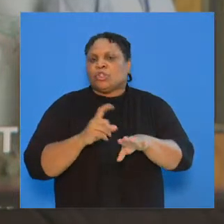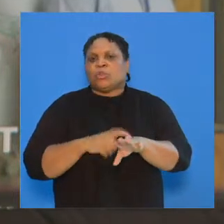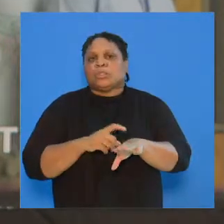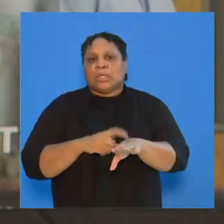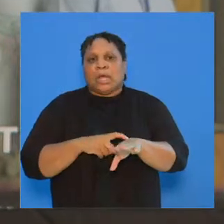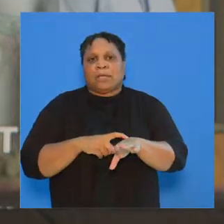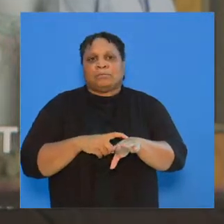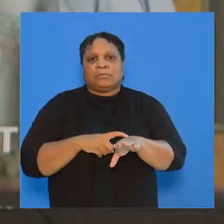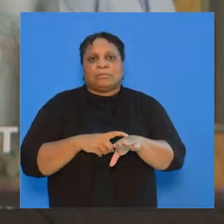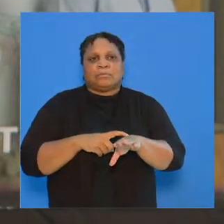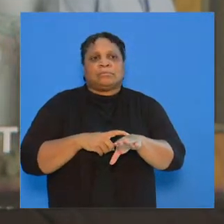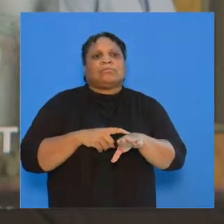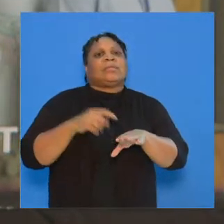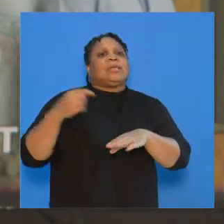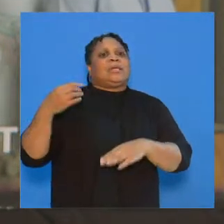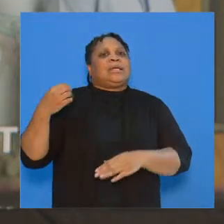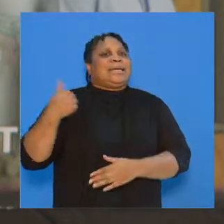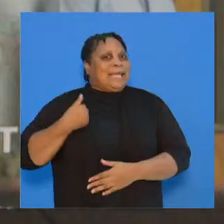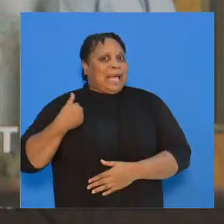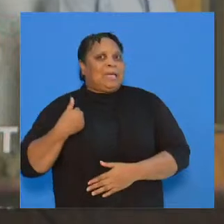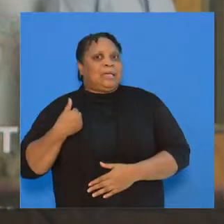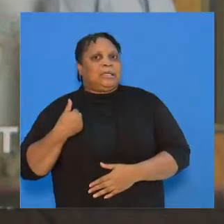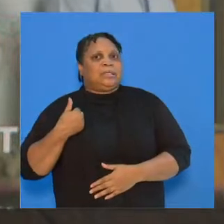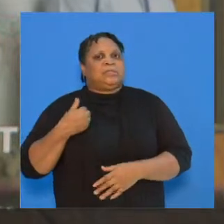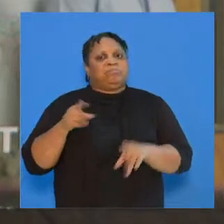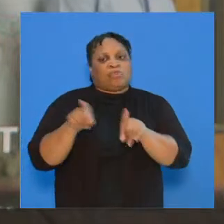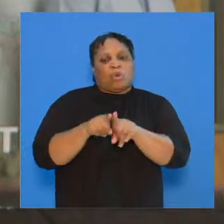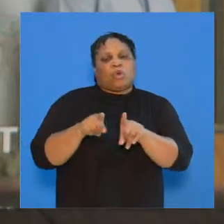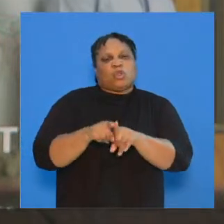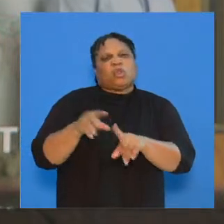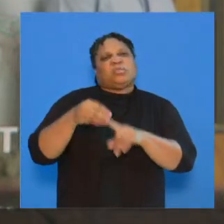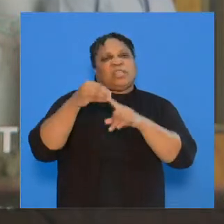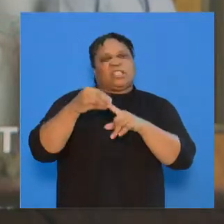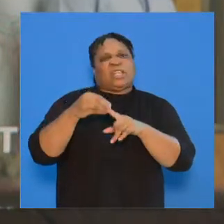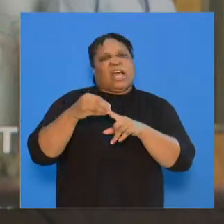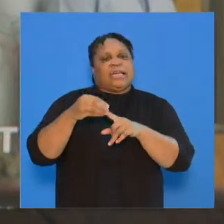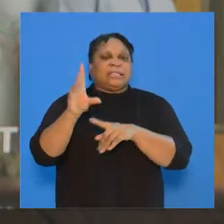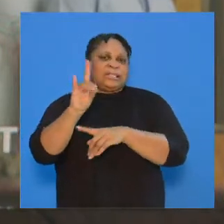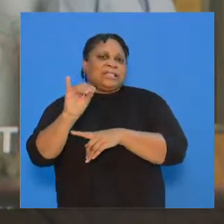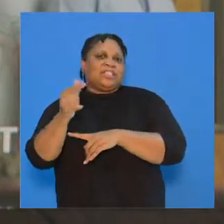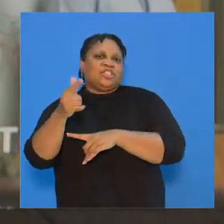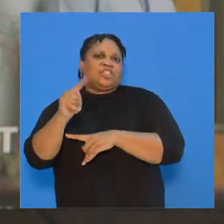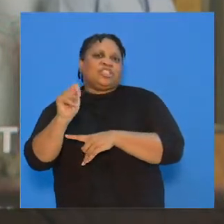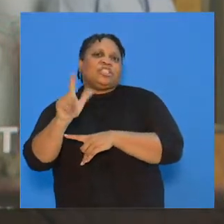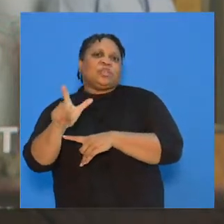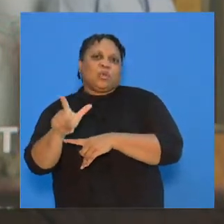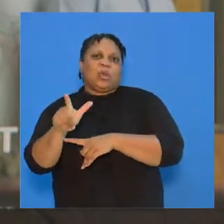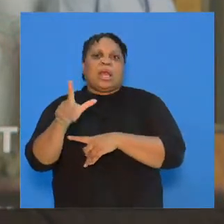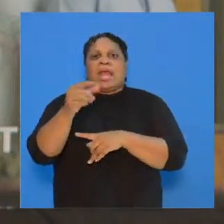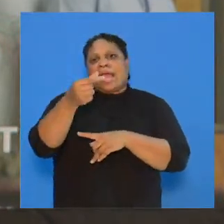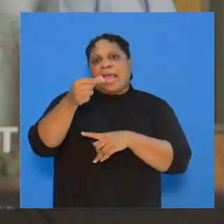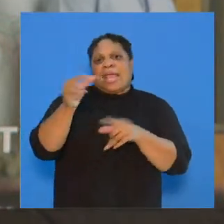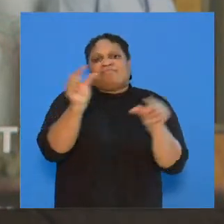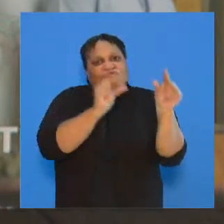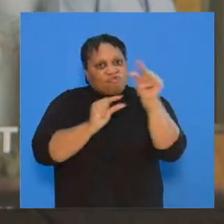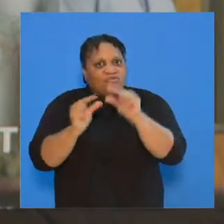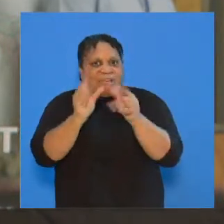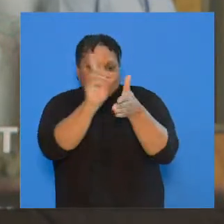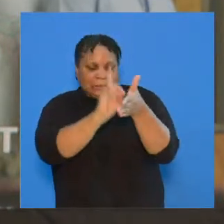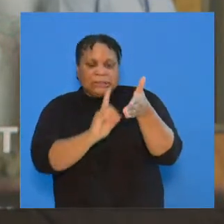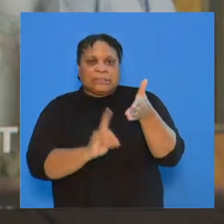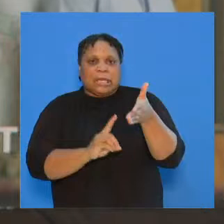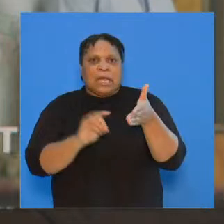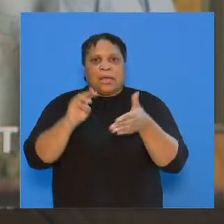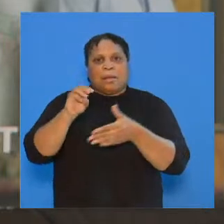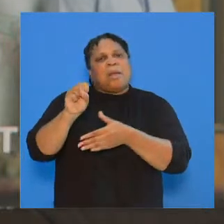Canada. Carrie also specialized in digital editing and effects as well as graphic design. Mrs. Seymour